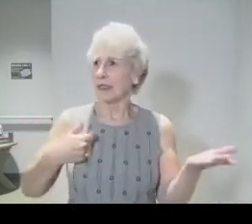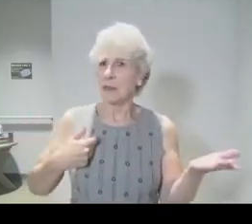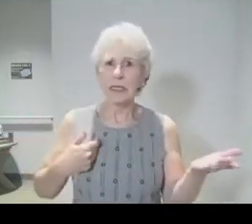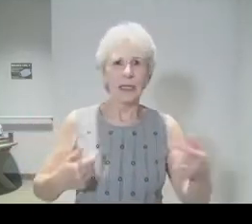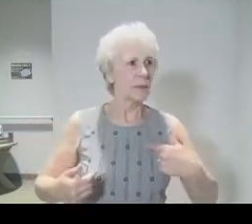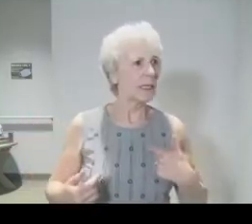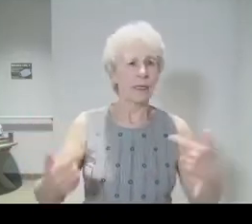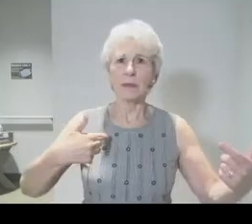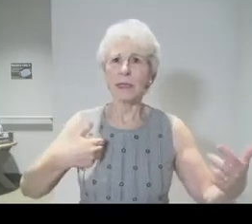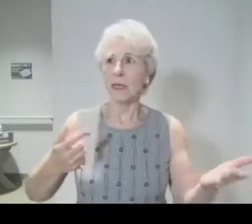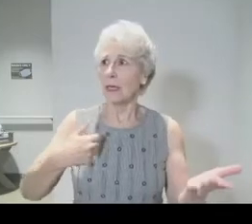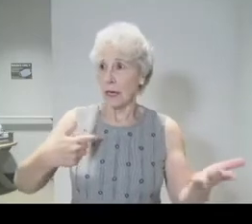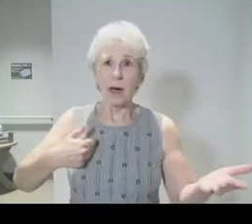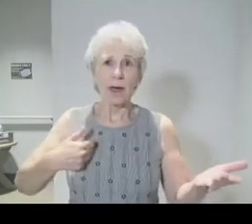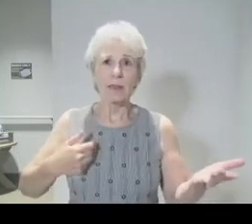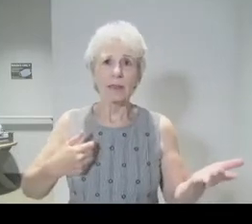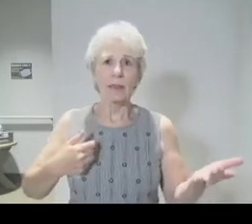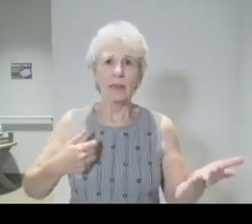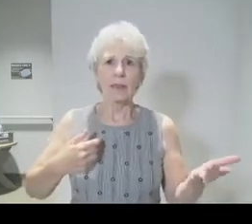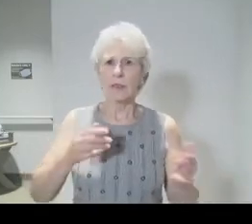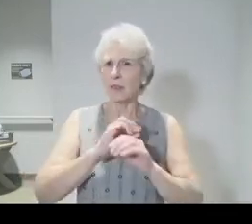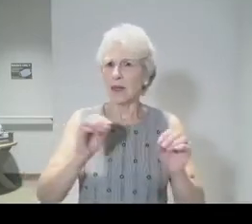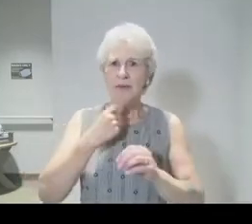Lord? Is it I? And I want you to know, none of them said, Is it Judas?